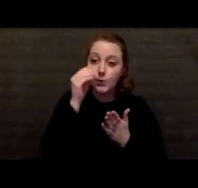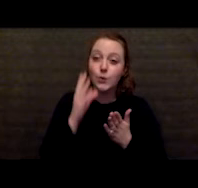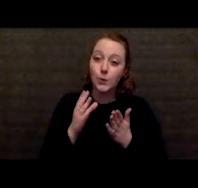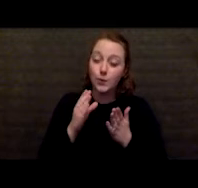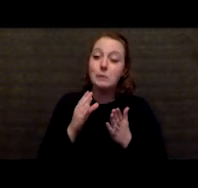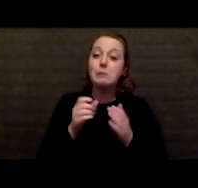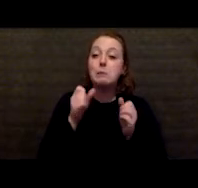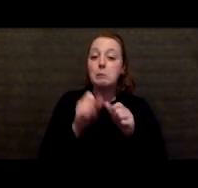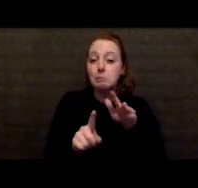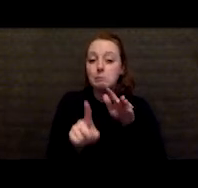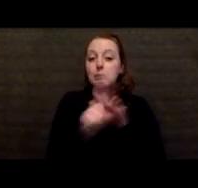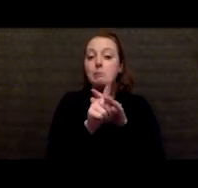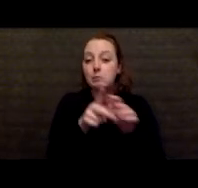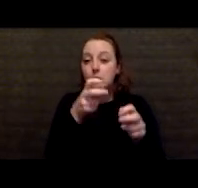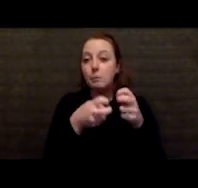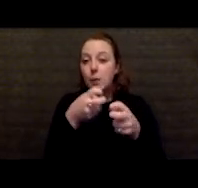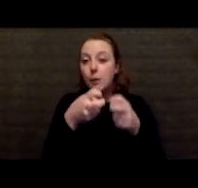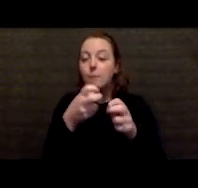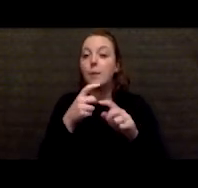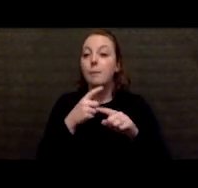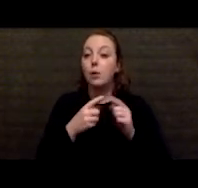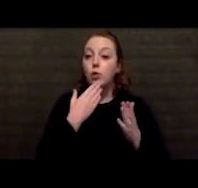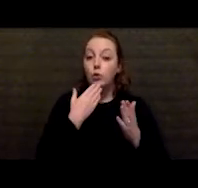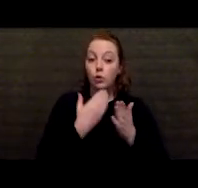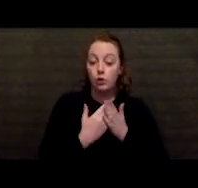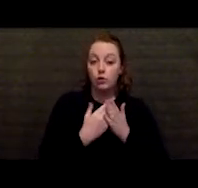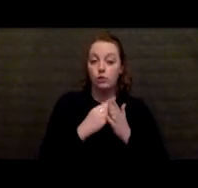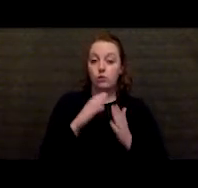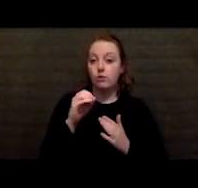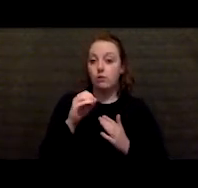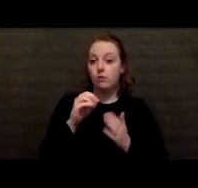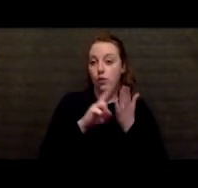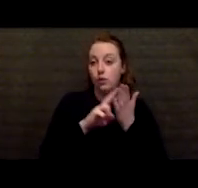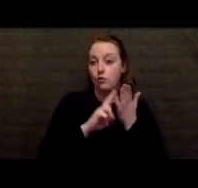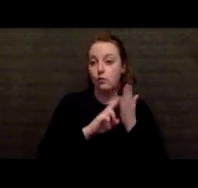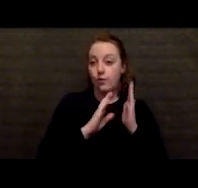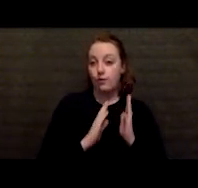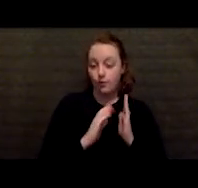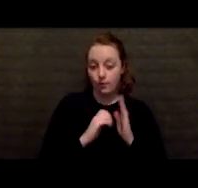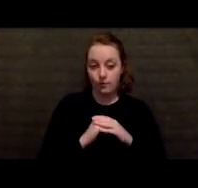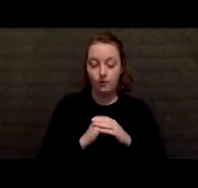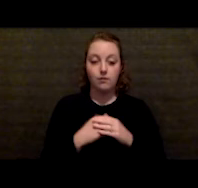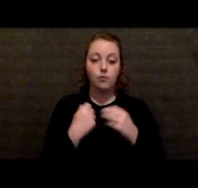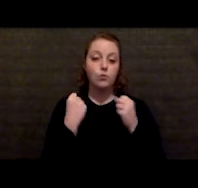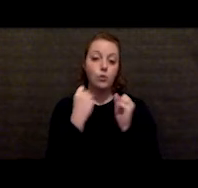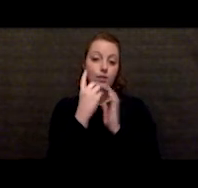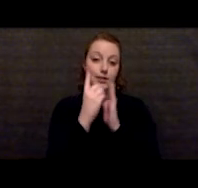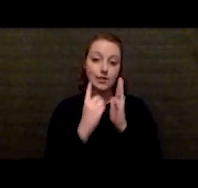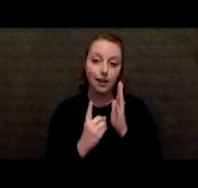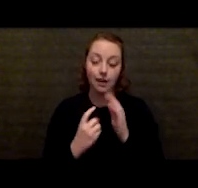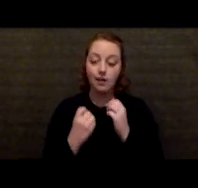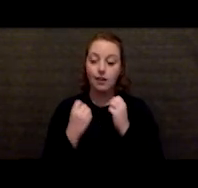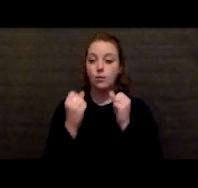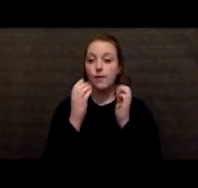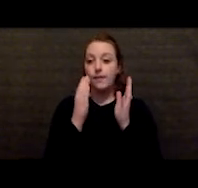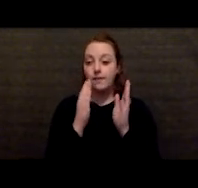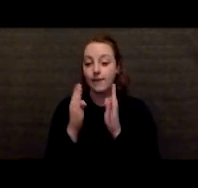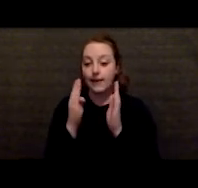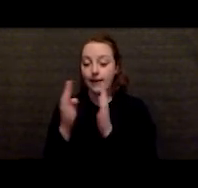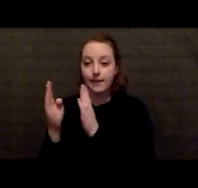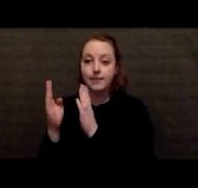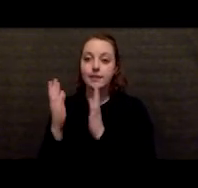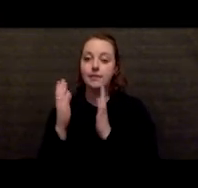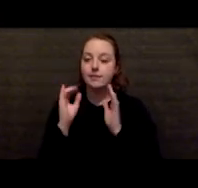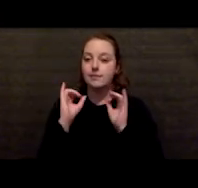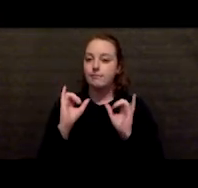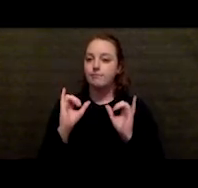complexities. But a good contractor and a strong, design and phasing plan make it work. And our firm has been involved